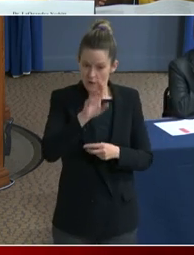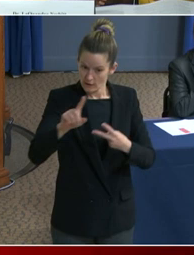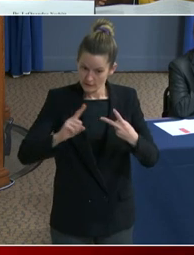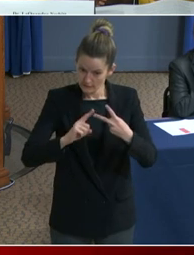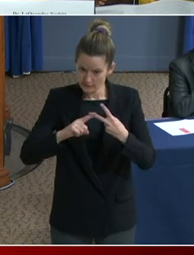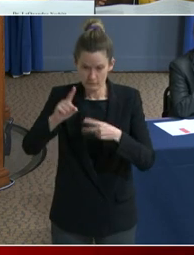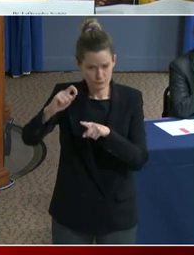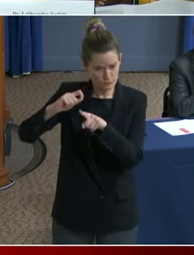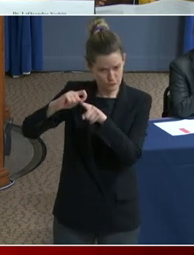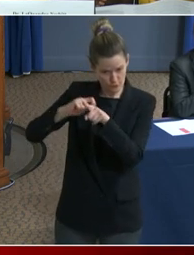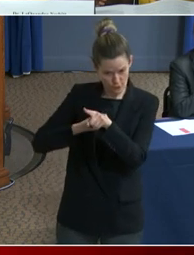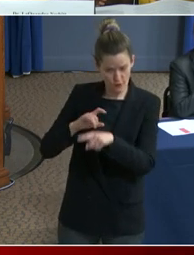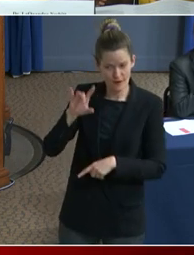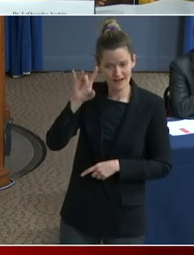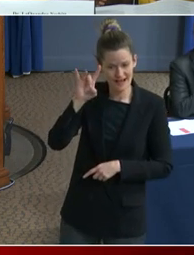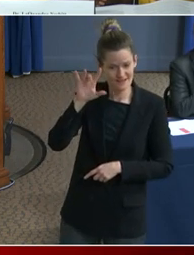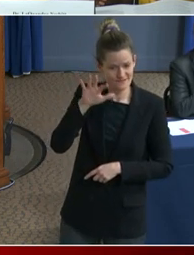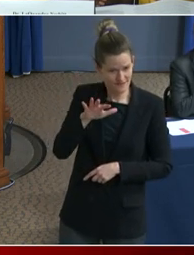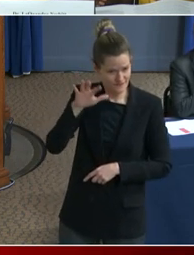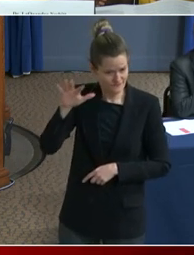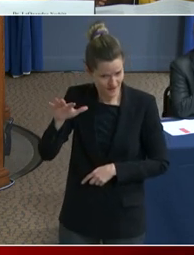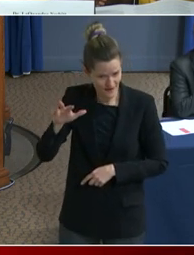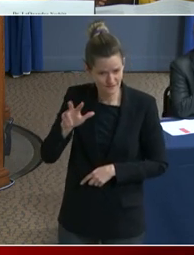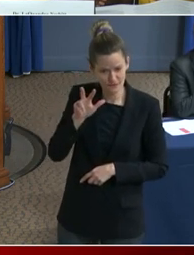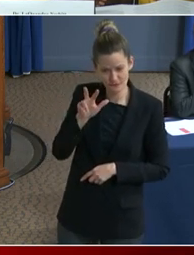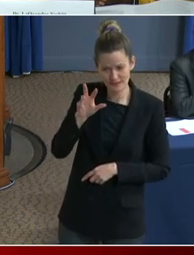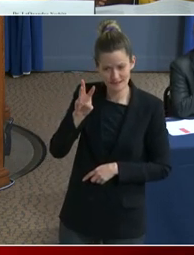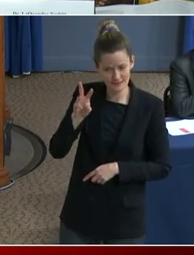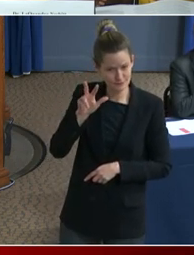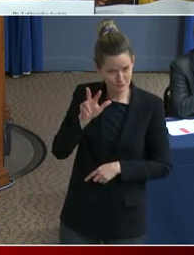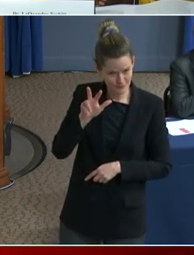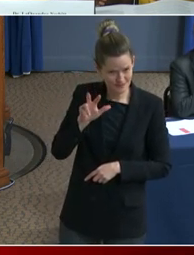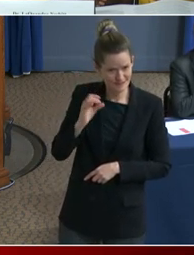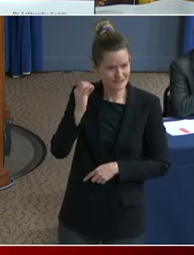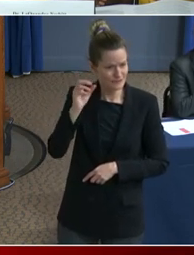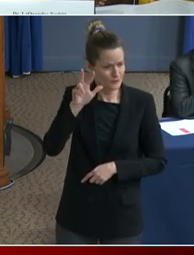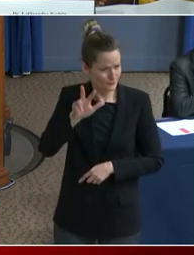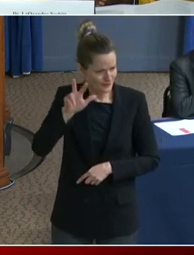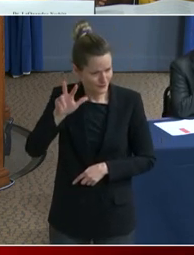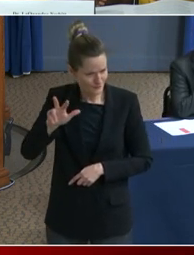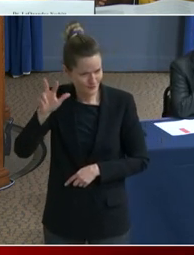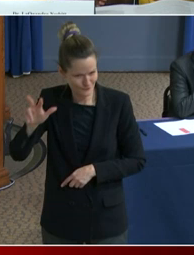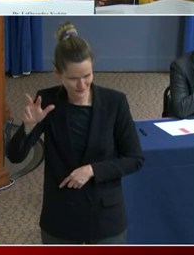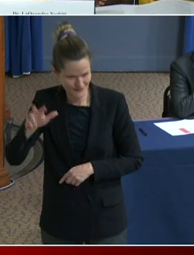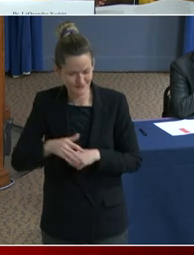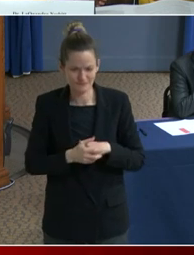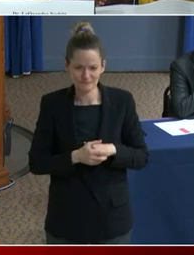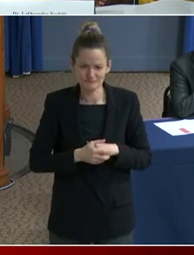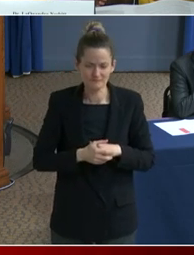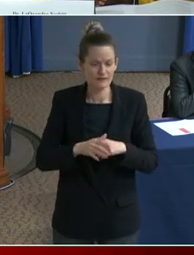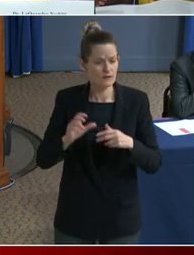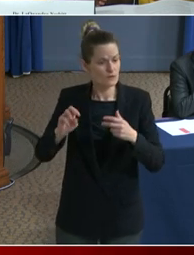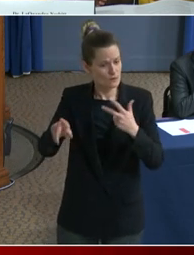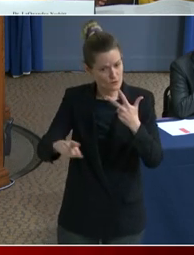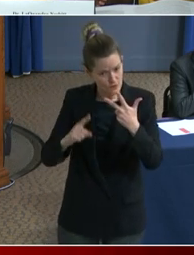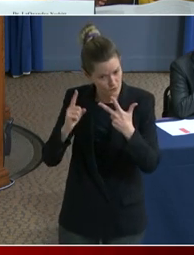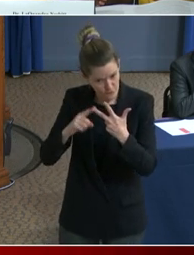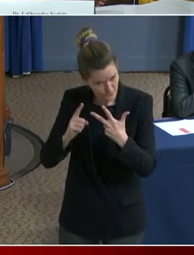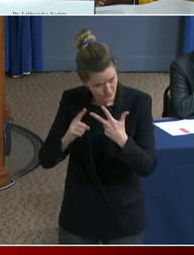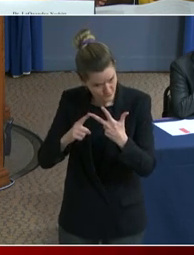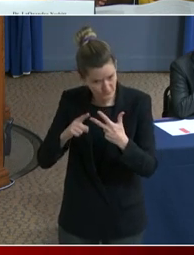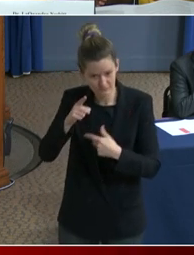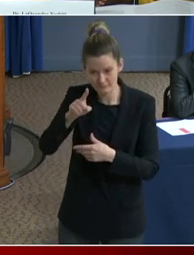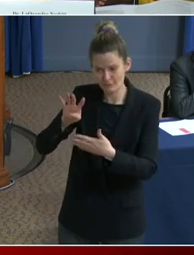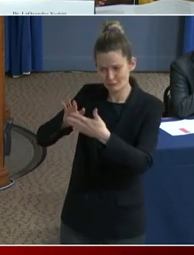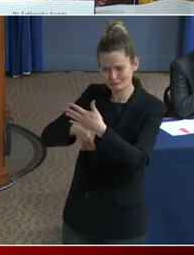855-363-0333. As always, you can make an appointment with your healthcare provider. There are several healthcare providers and provider organizations throughout